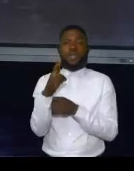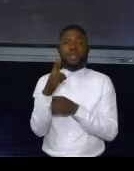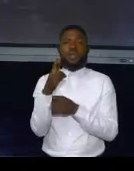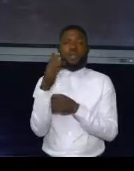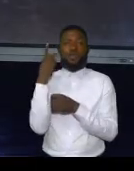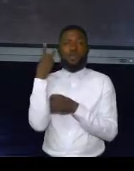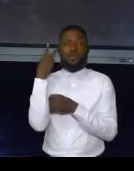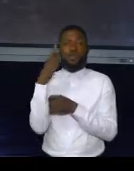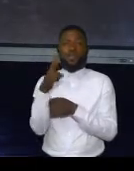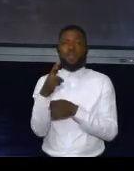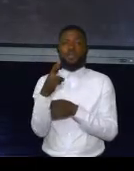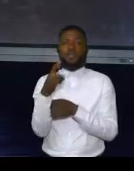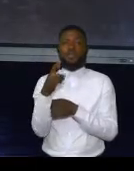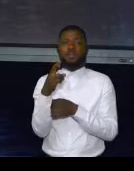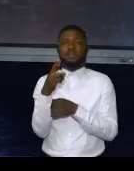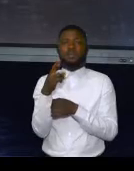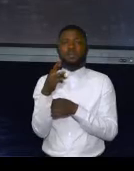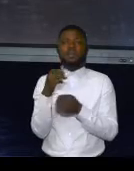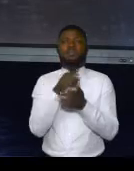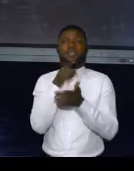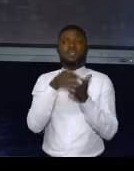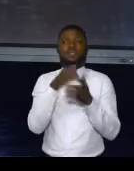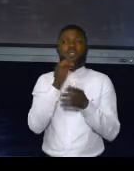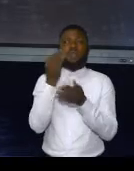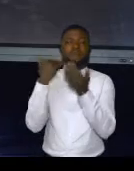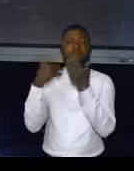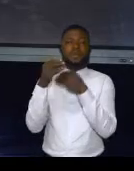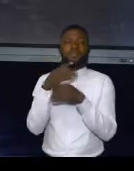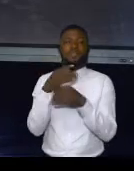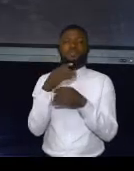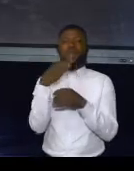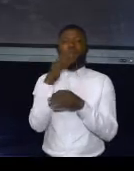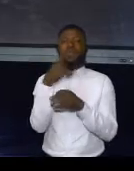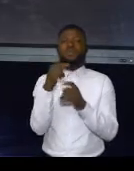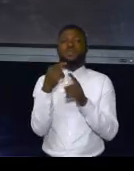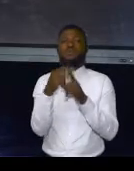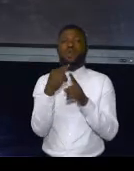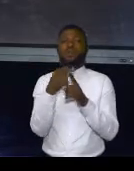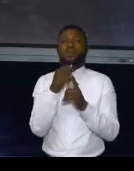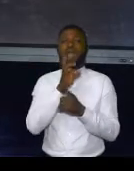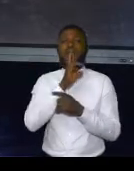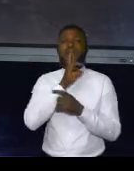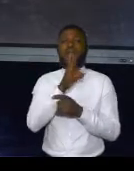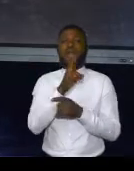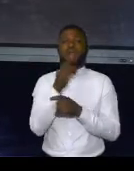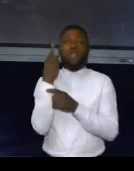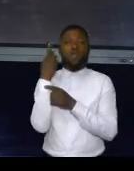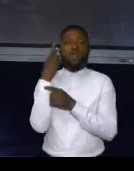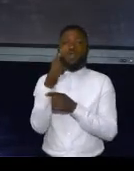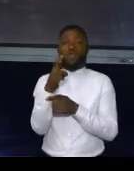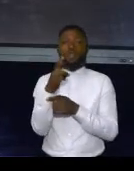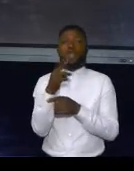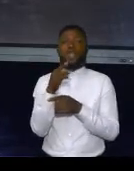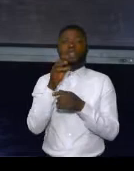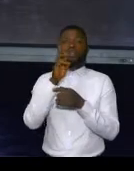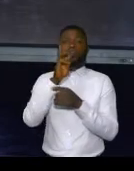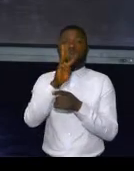Where? Where? This is the past tense of the word are.